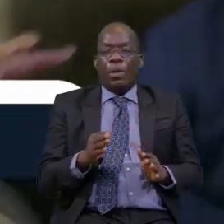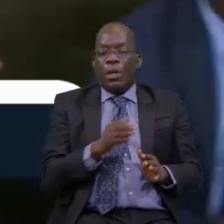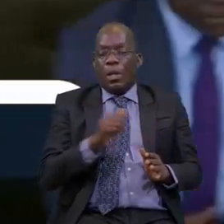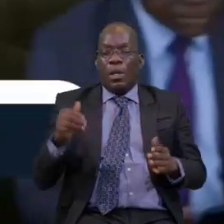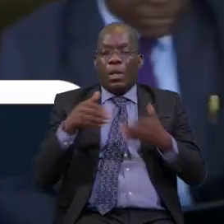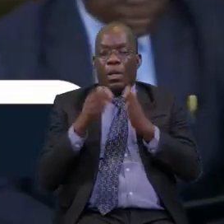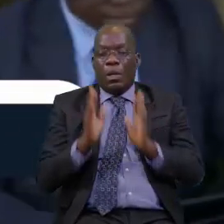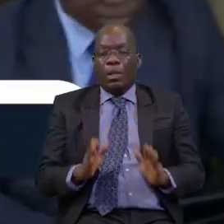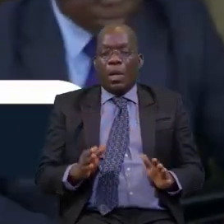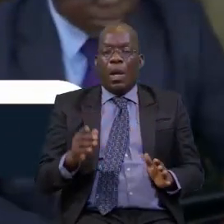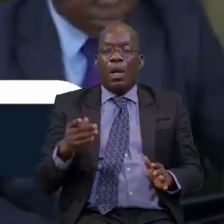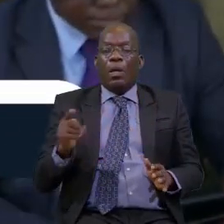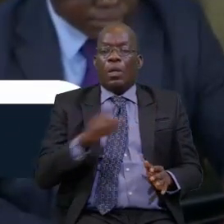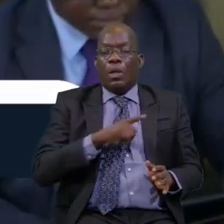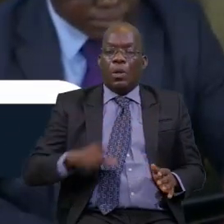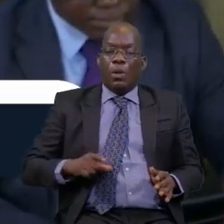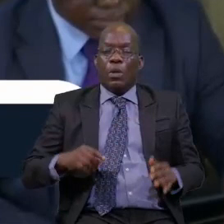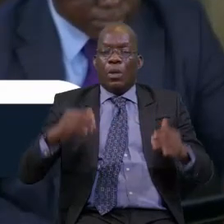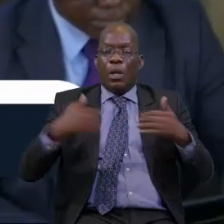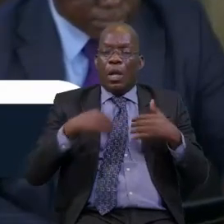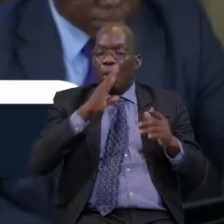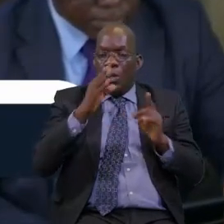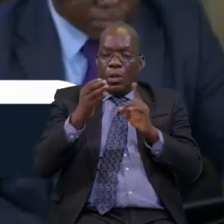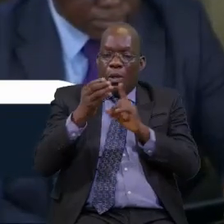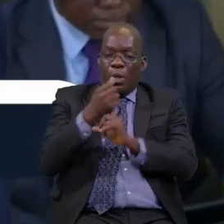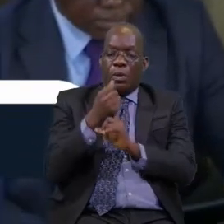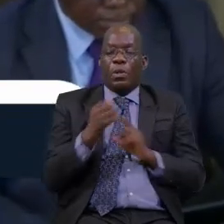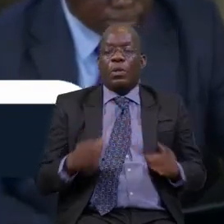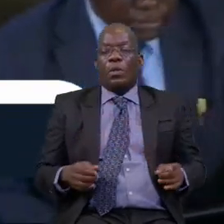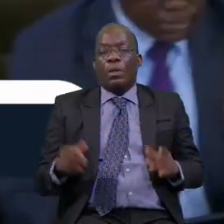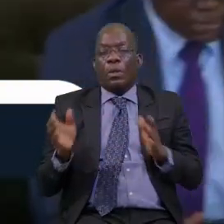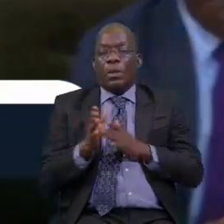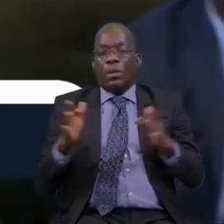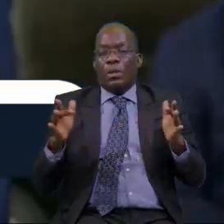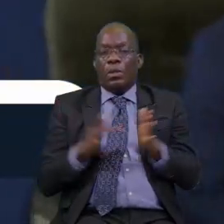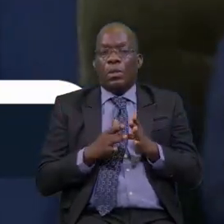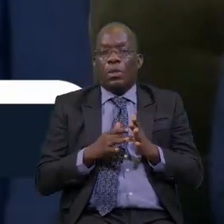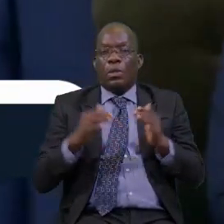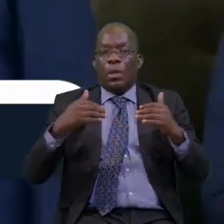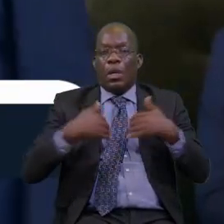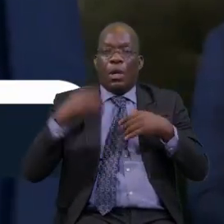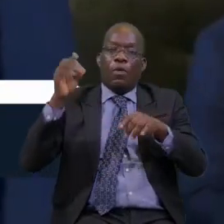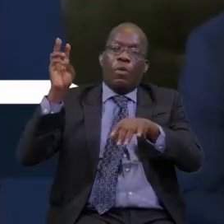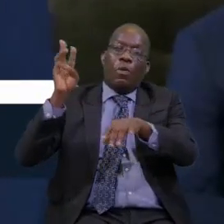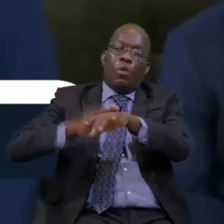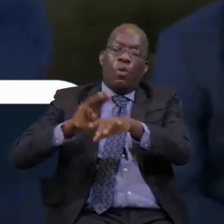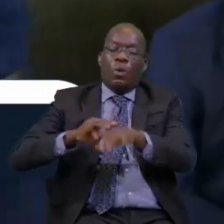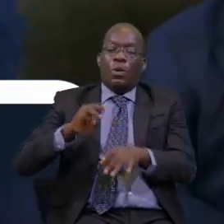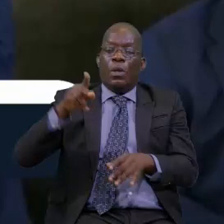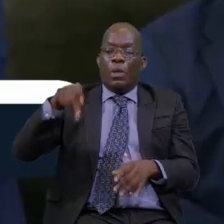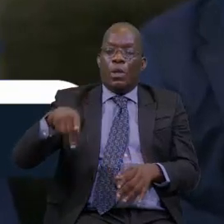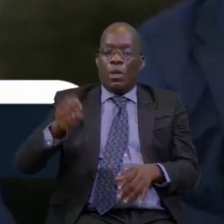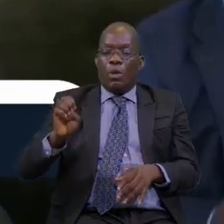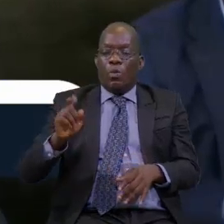had been arrested. And Jesus had warned Peter ahead of time.